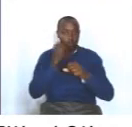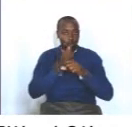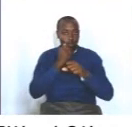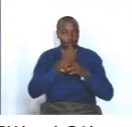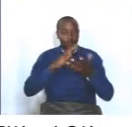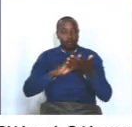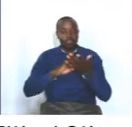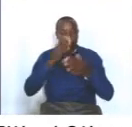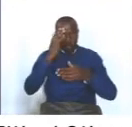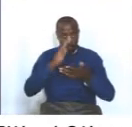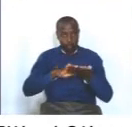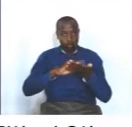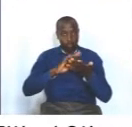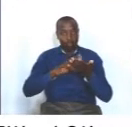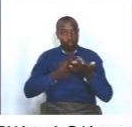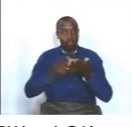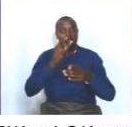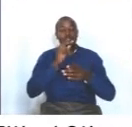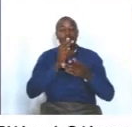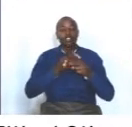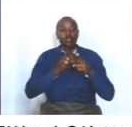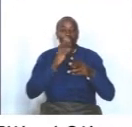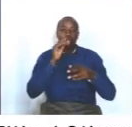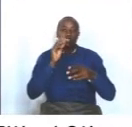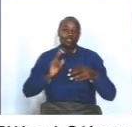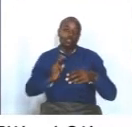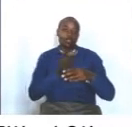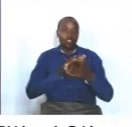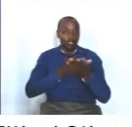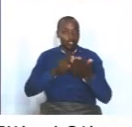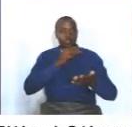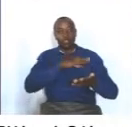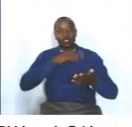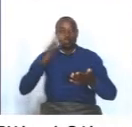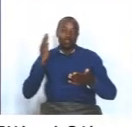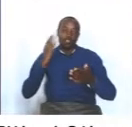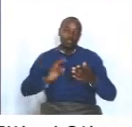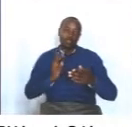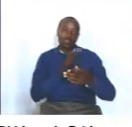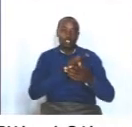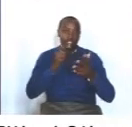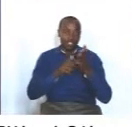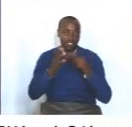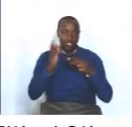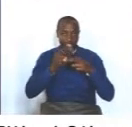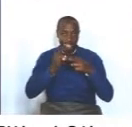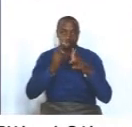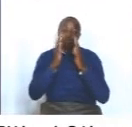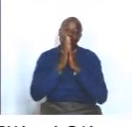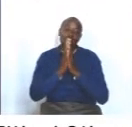you and glorify your holy name. Speak to us, O Heavenly Father, Holy Spirit, minister to each one of us. In Jesus' name we